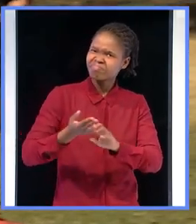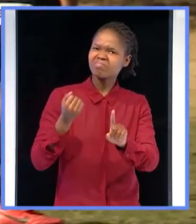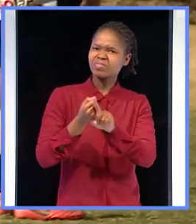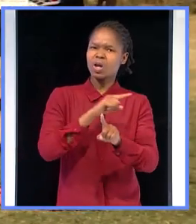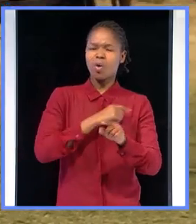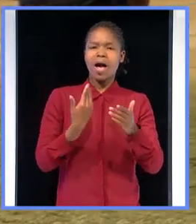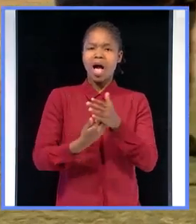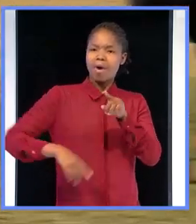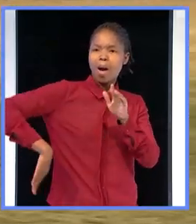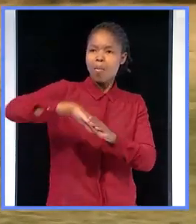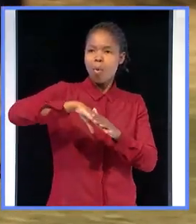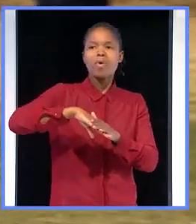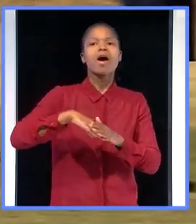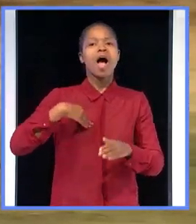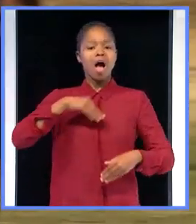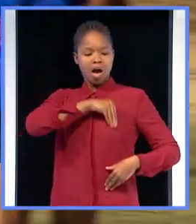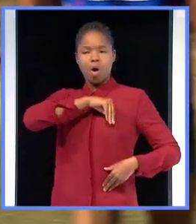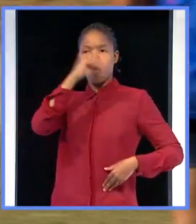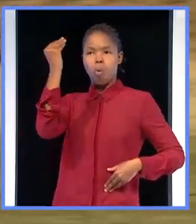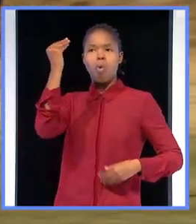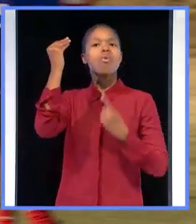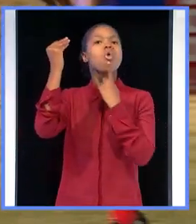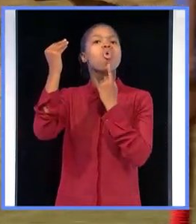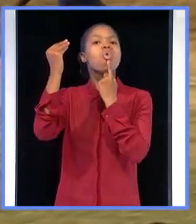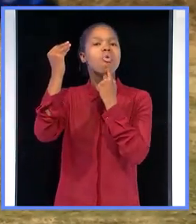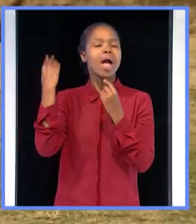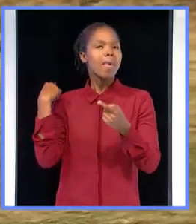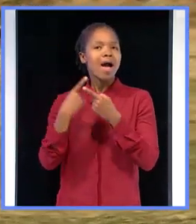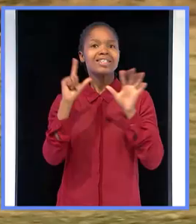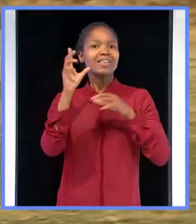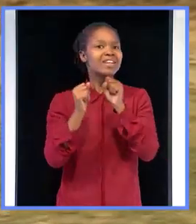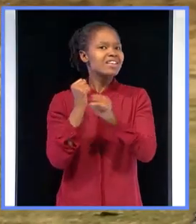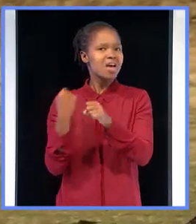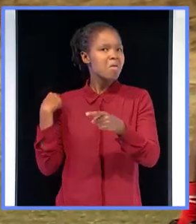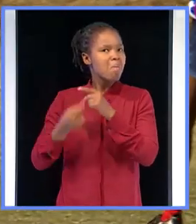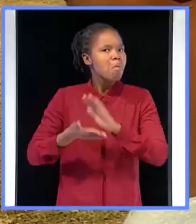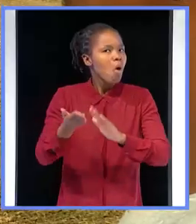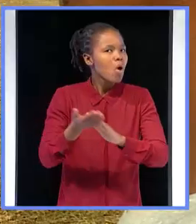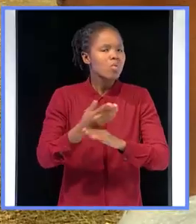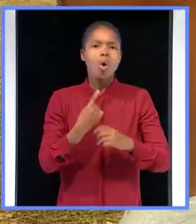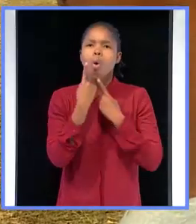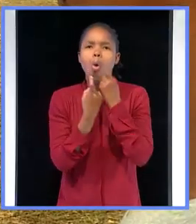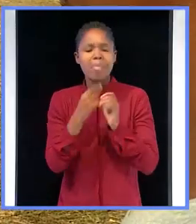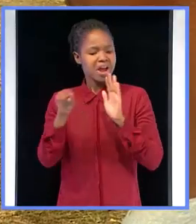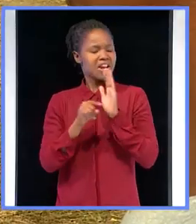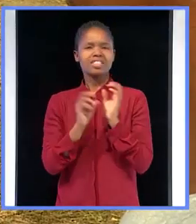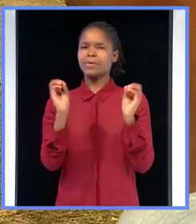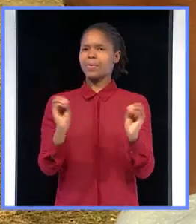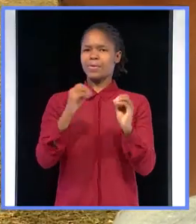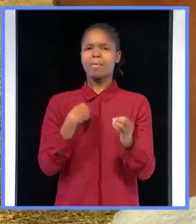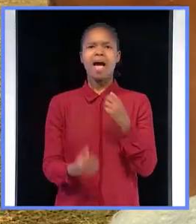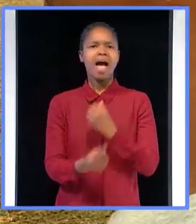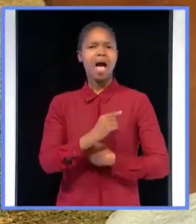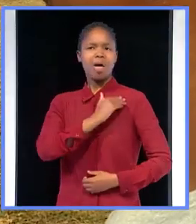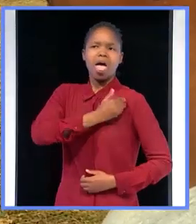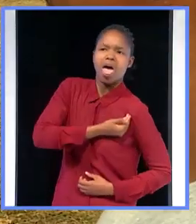red card, you're off, same time. But in 7 years, nobody was ever had to complain against me that, listen, that guy injured me with his leg or that guy injured